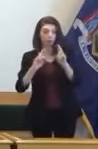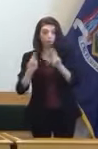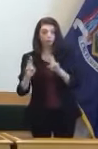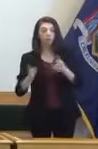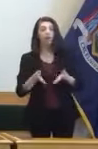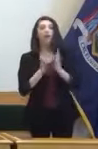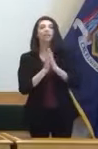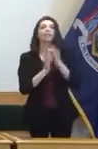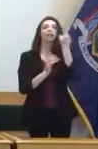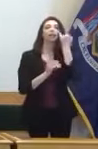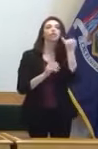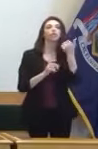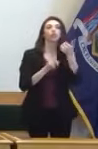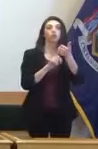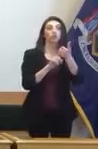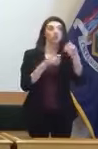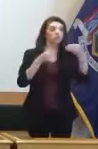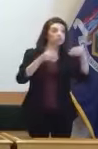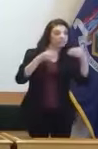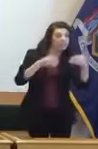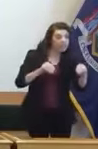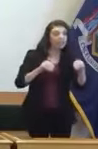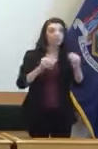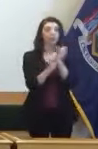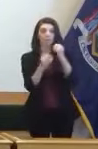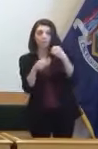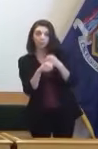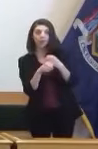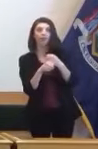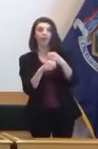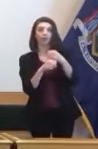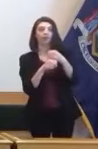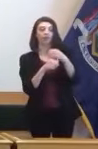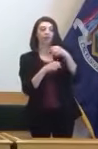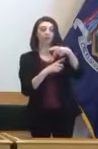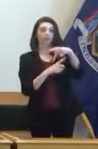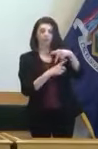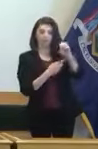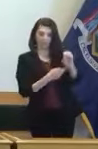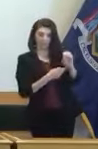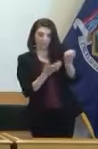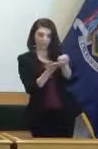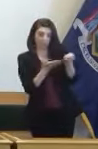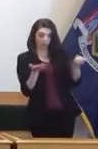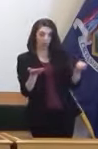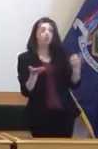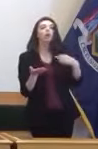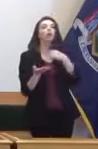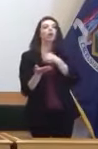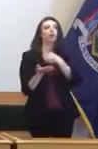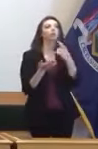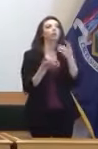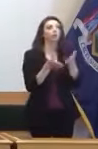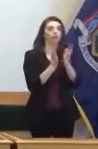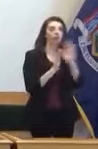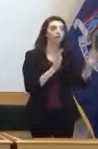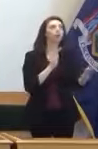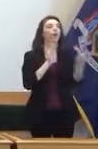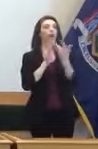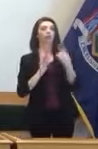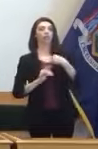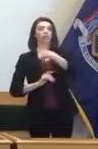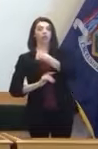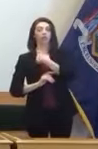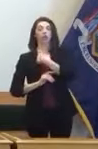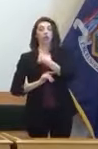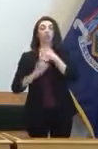of PPE in Oswego County to contact the county and offer us the right to purchase PPE before you offer it for